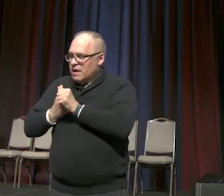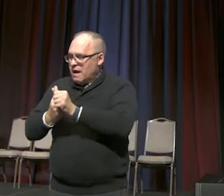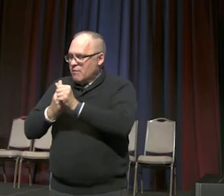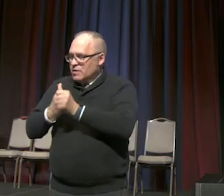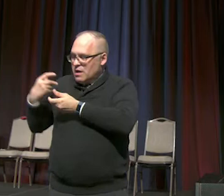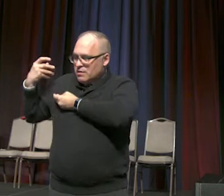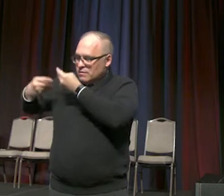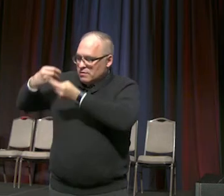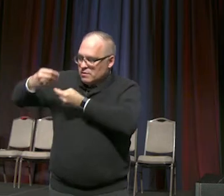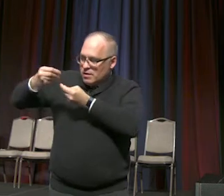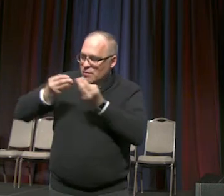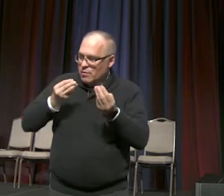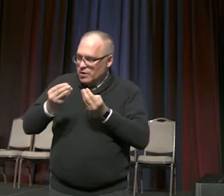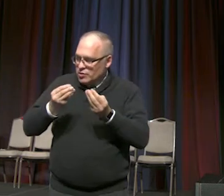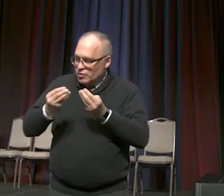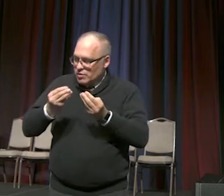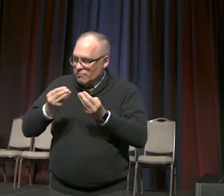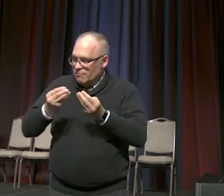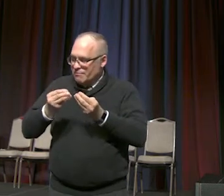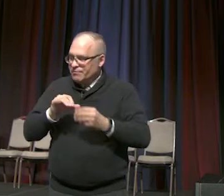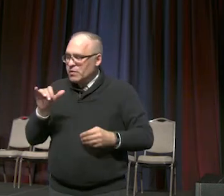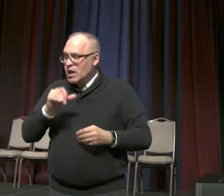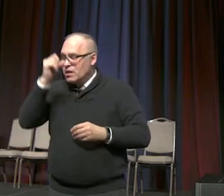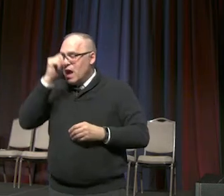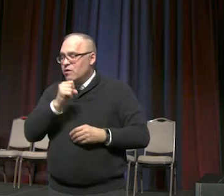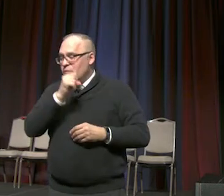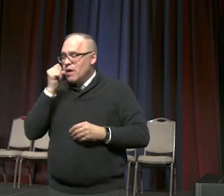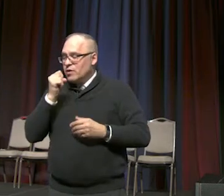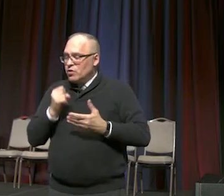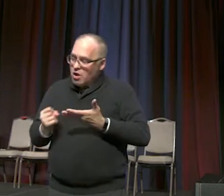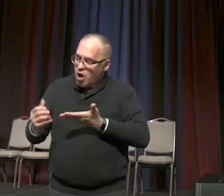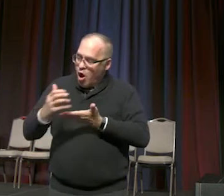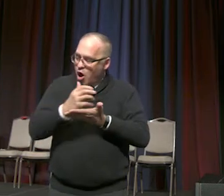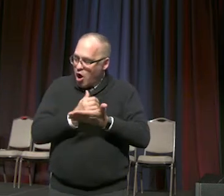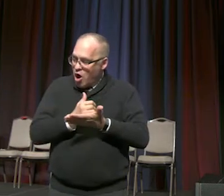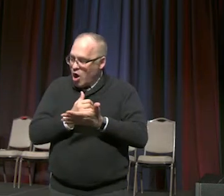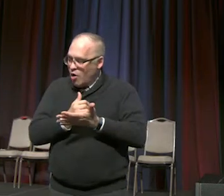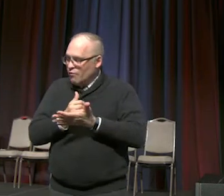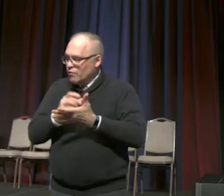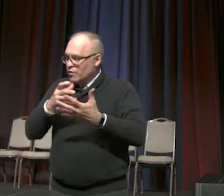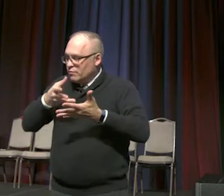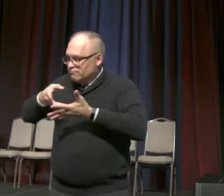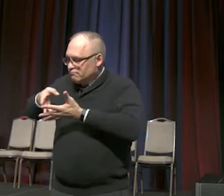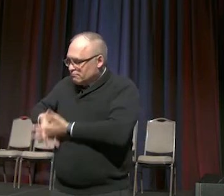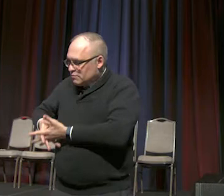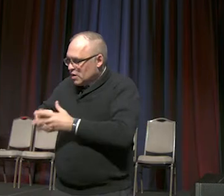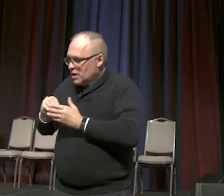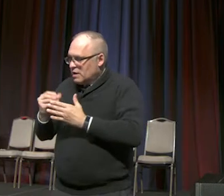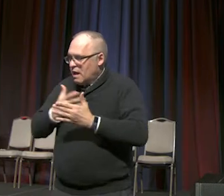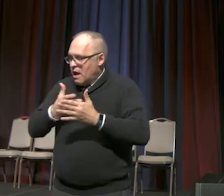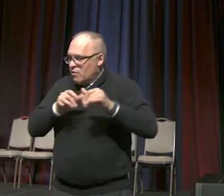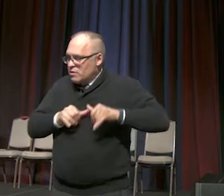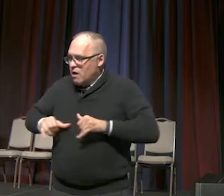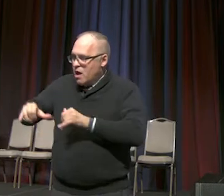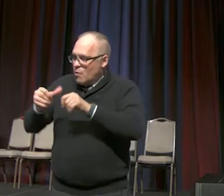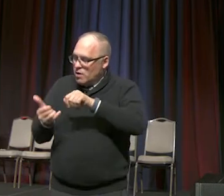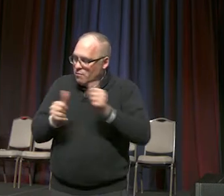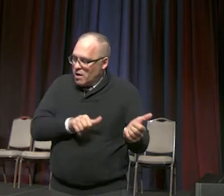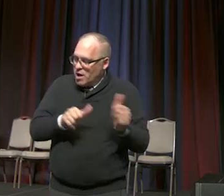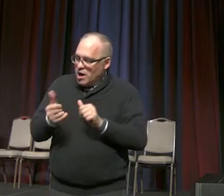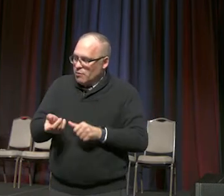apostolic ministry. As a sacramental offering, rooted in our common baptism and one